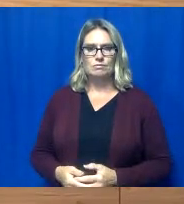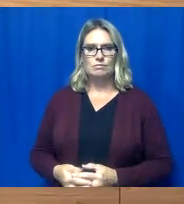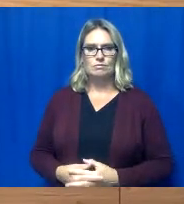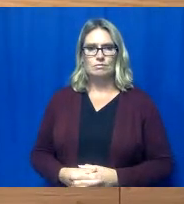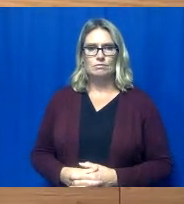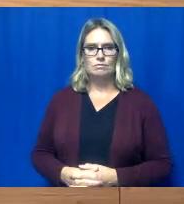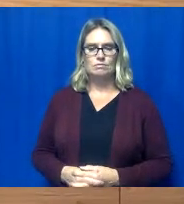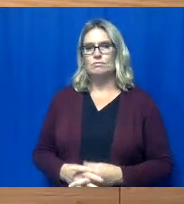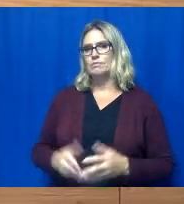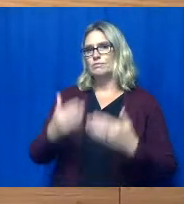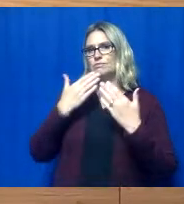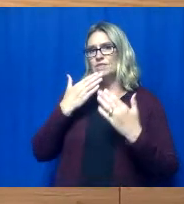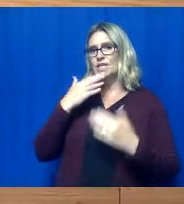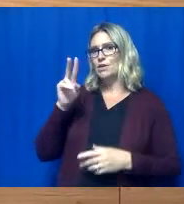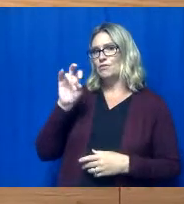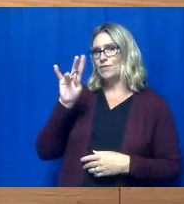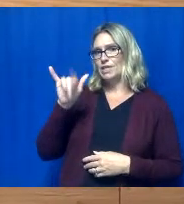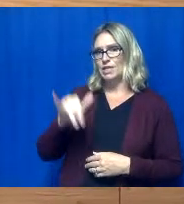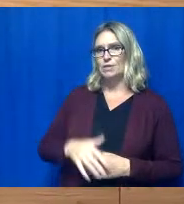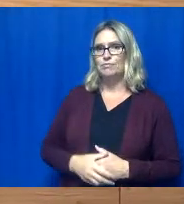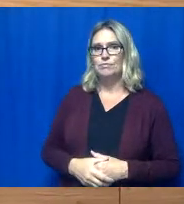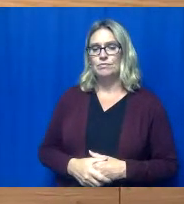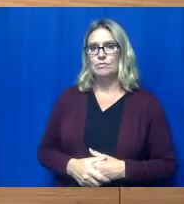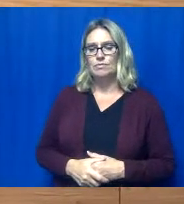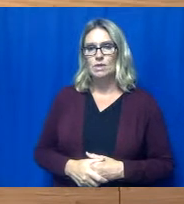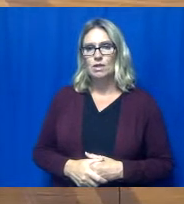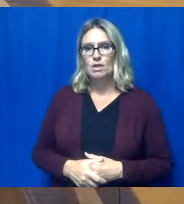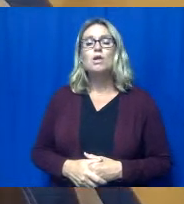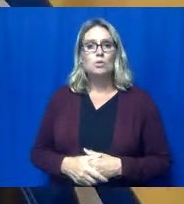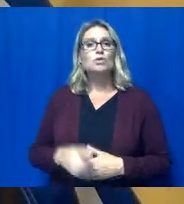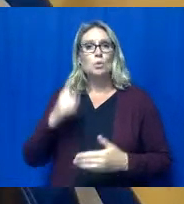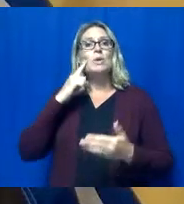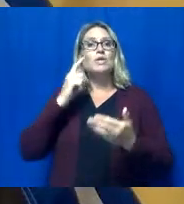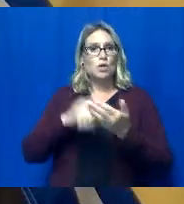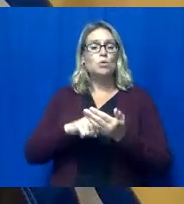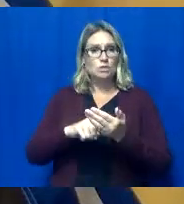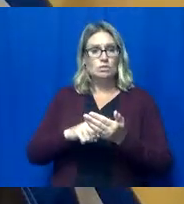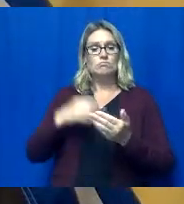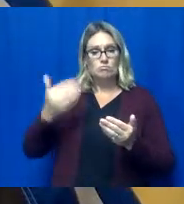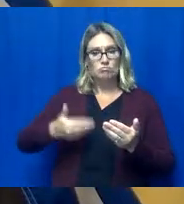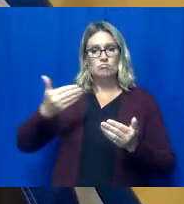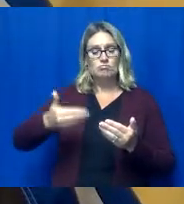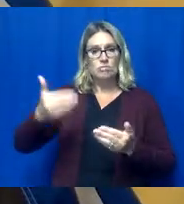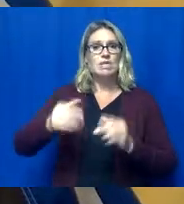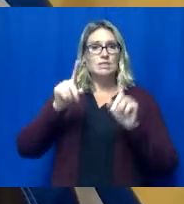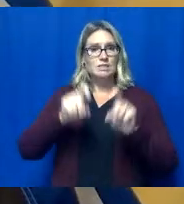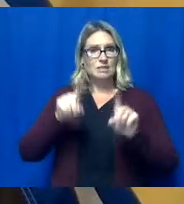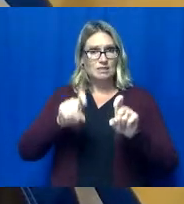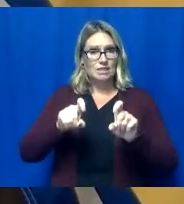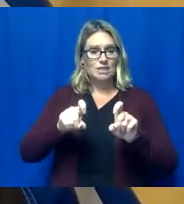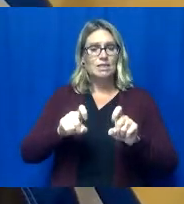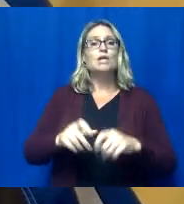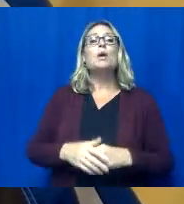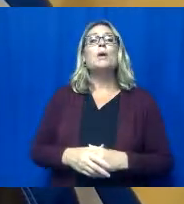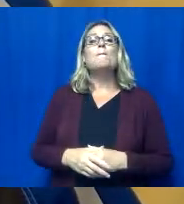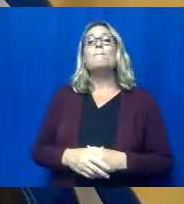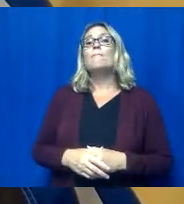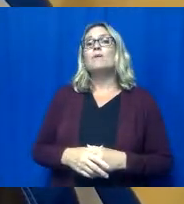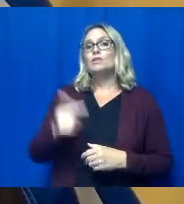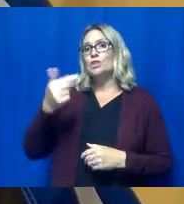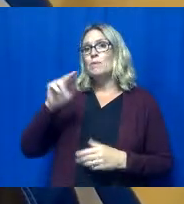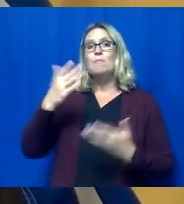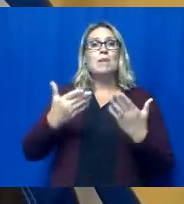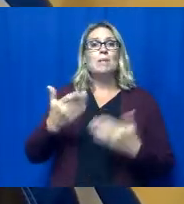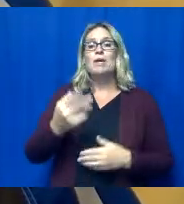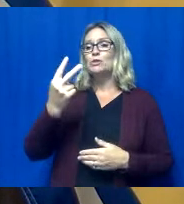Thank you, Vicki. We are saying regular testing. So at GNB, that's 3 times a week, but in the private sector world, it could be 3 or 2